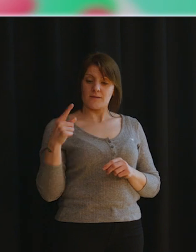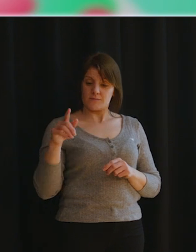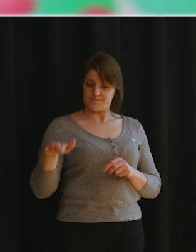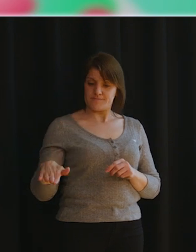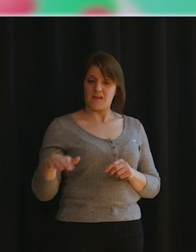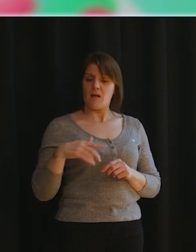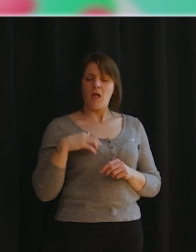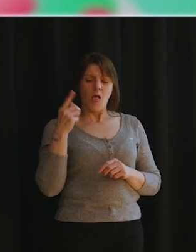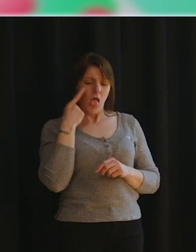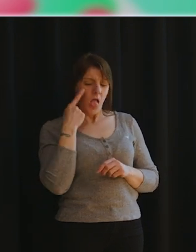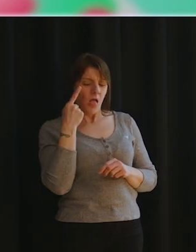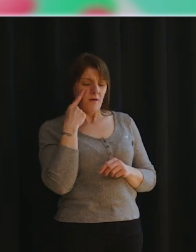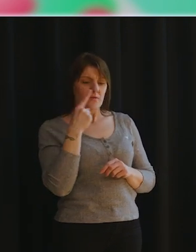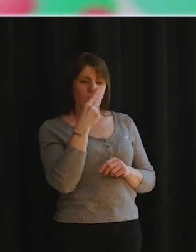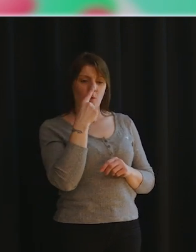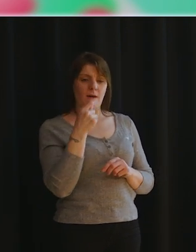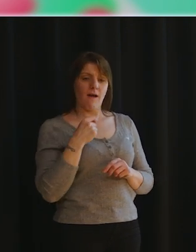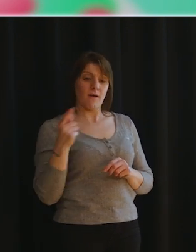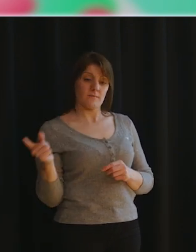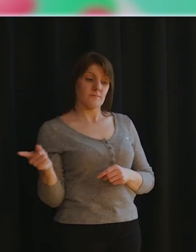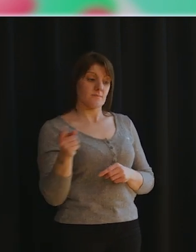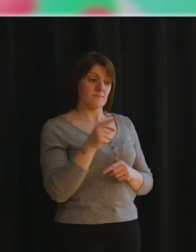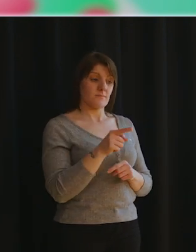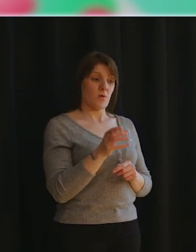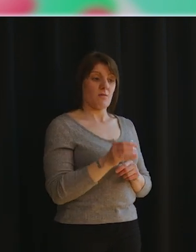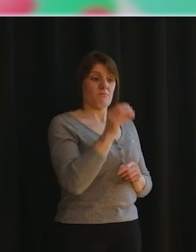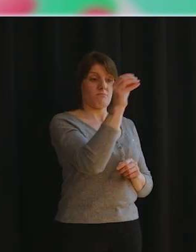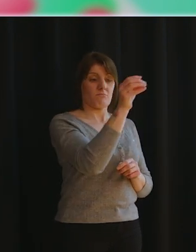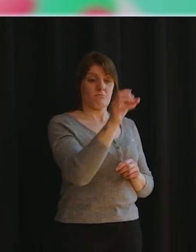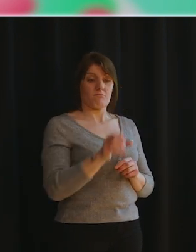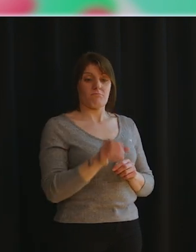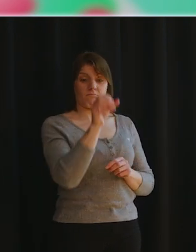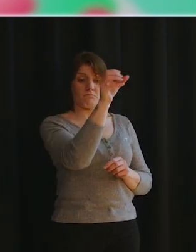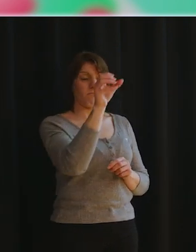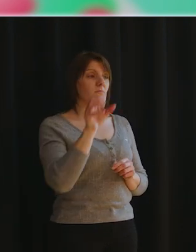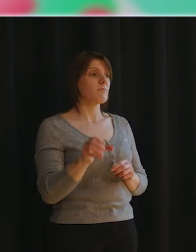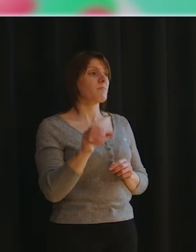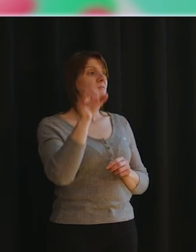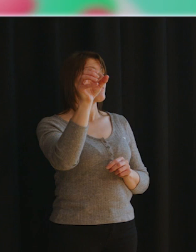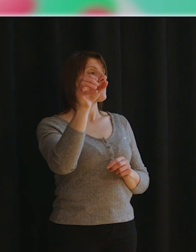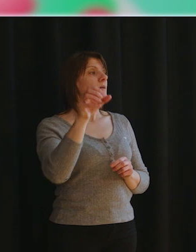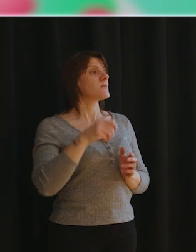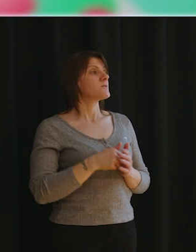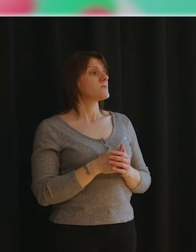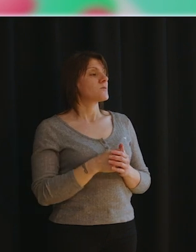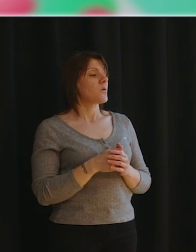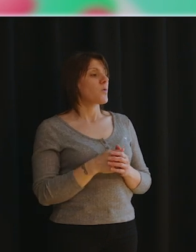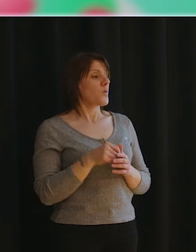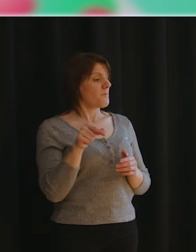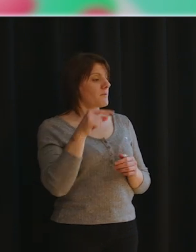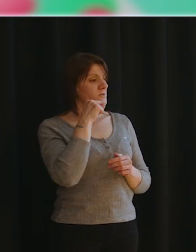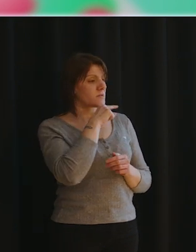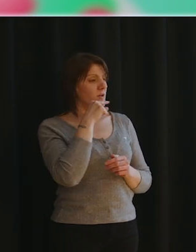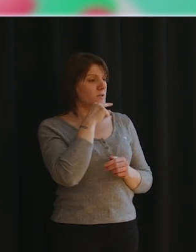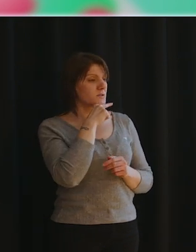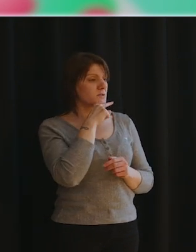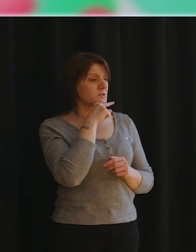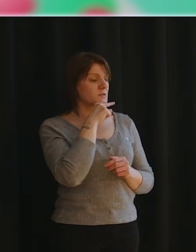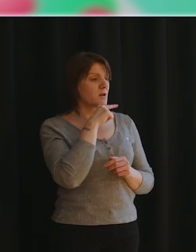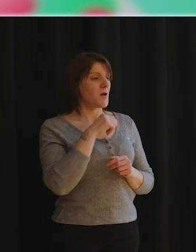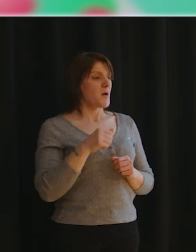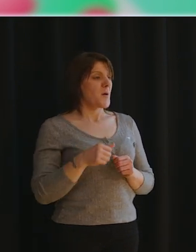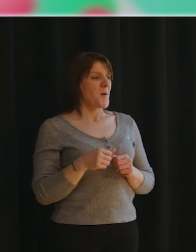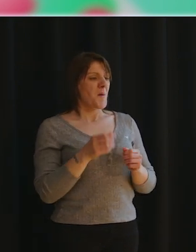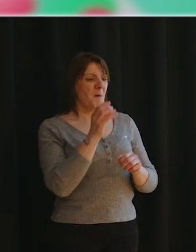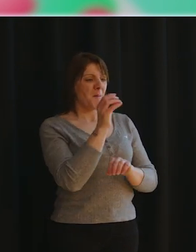shelf. By the way, Keir's book, the book stacking technique he uses is, let's just say, quite